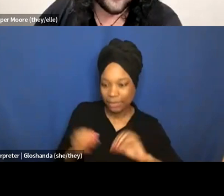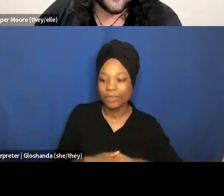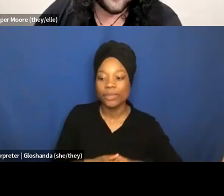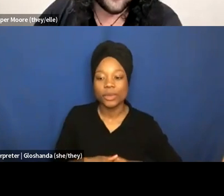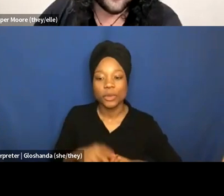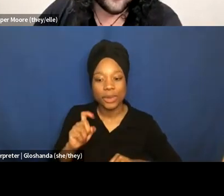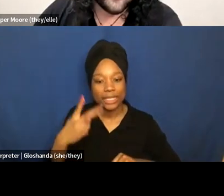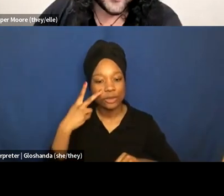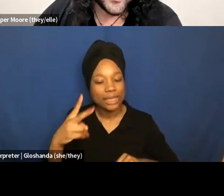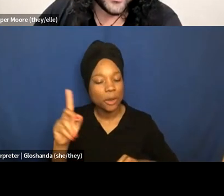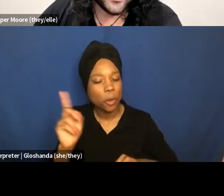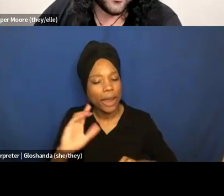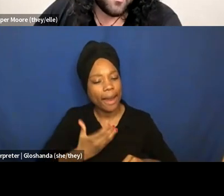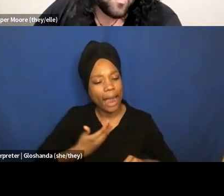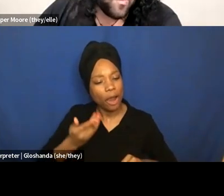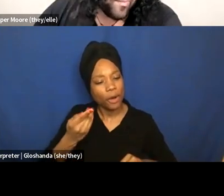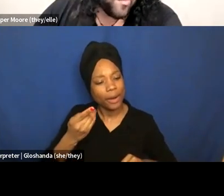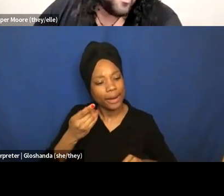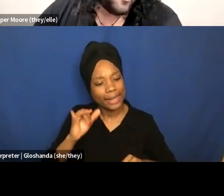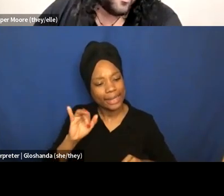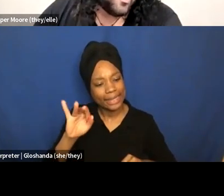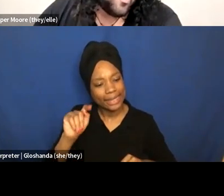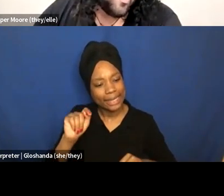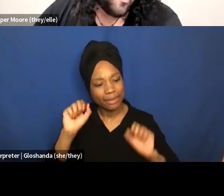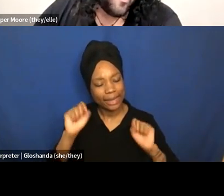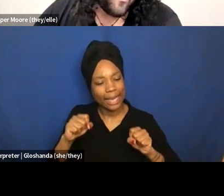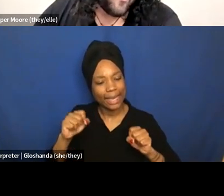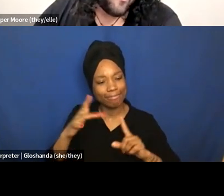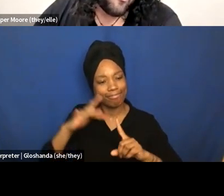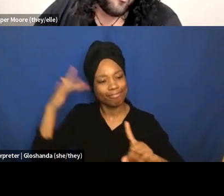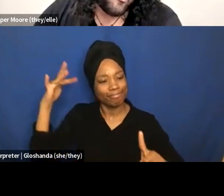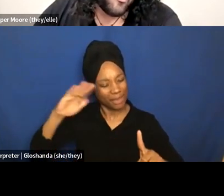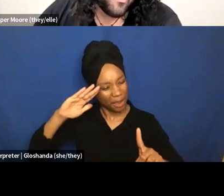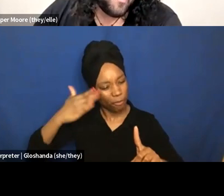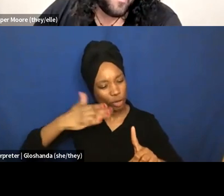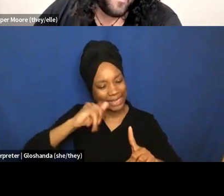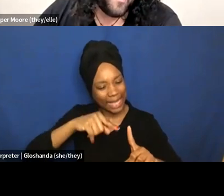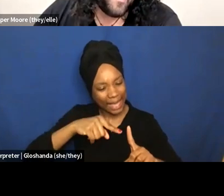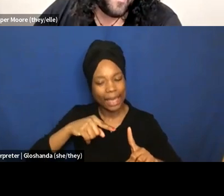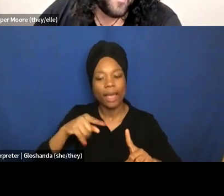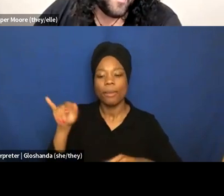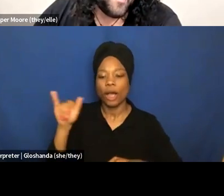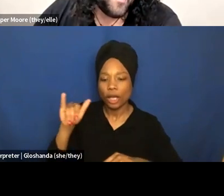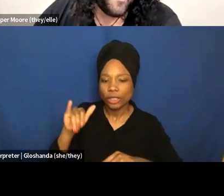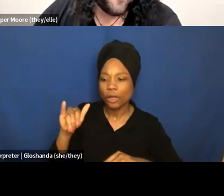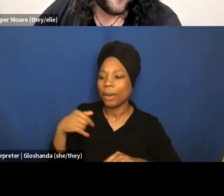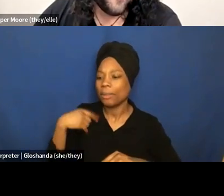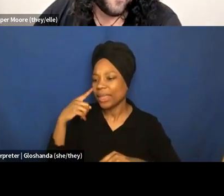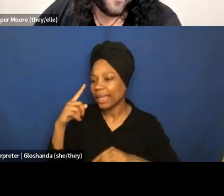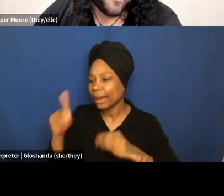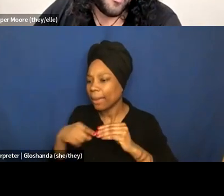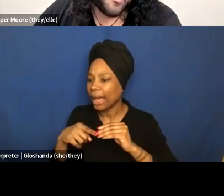and focusing there, but also keeping little tendrils. I'm thinking of mycelium. I'm thinking of tentacles